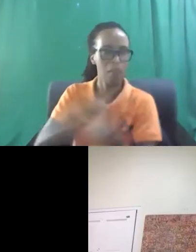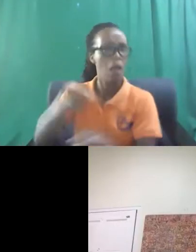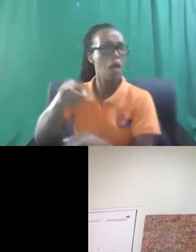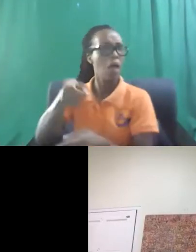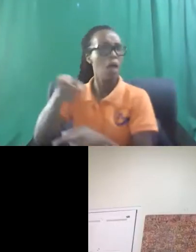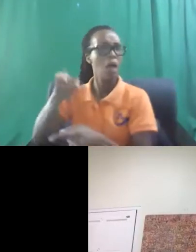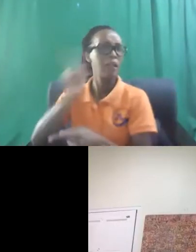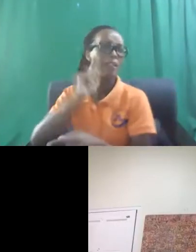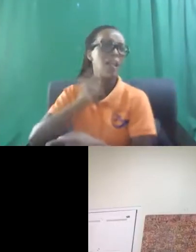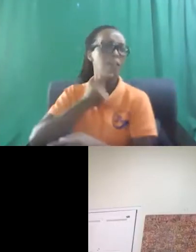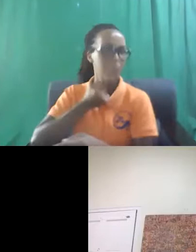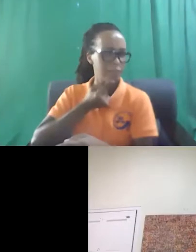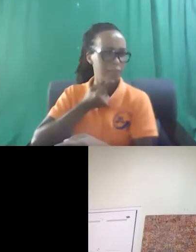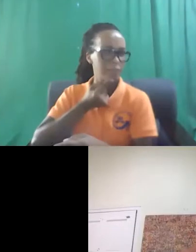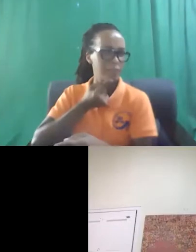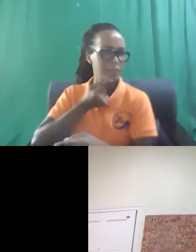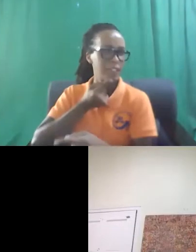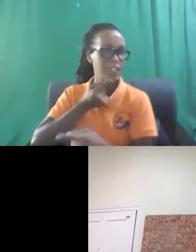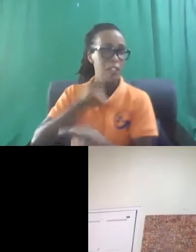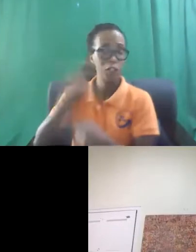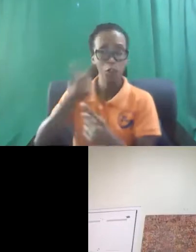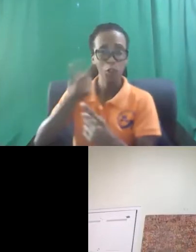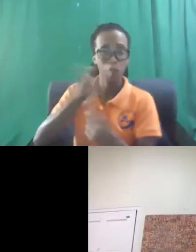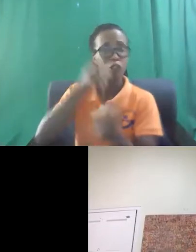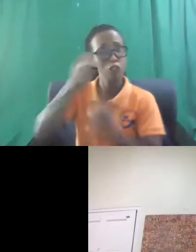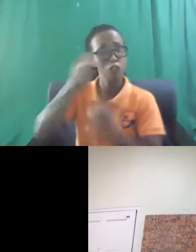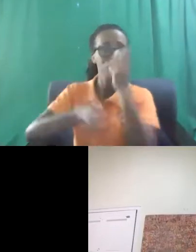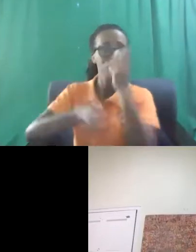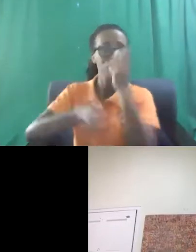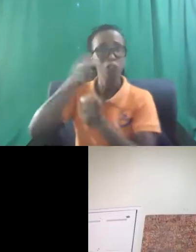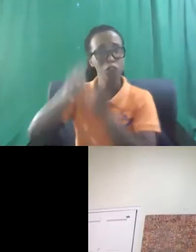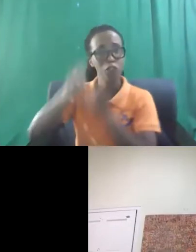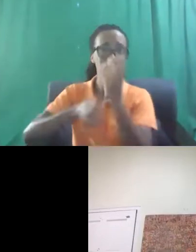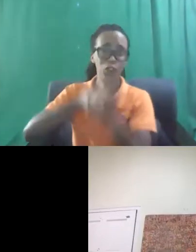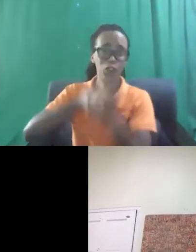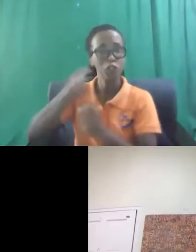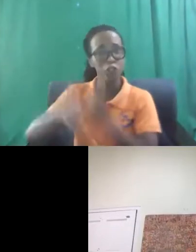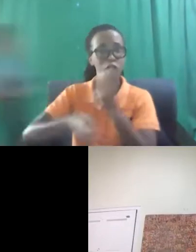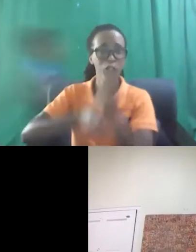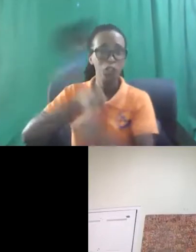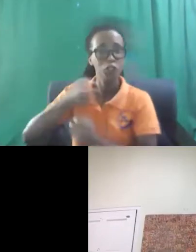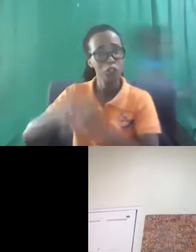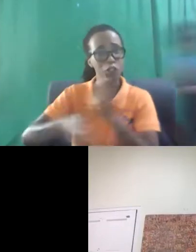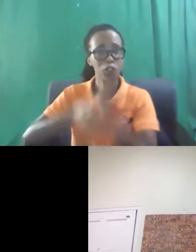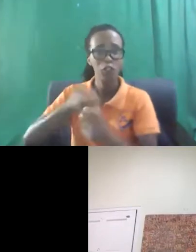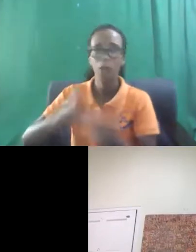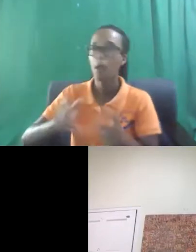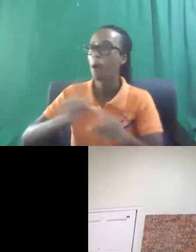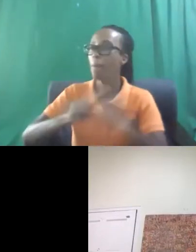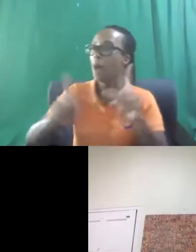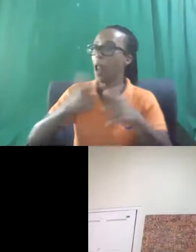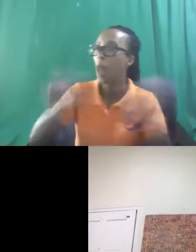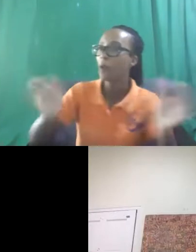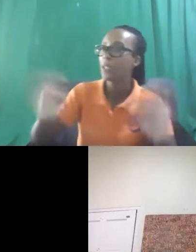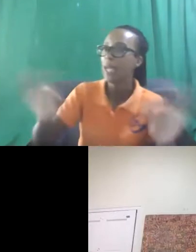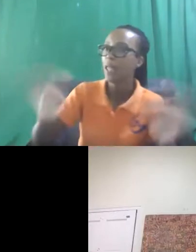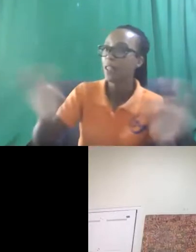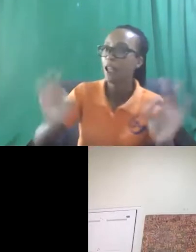And for that whole evening, we had this long conversation and we didn't have a language in common. Right. I'd